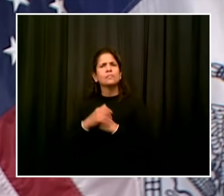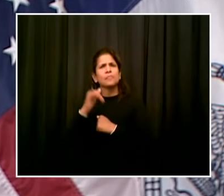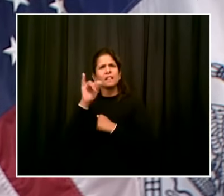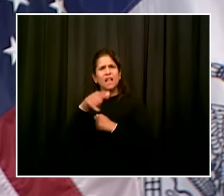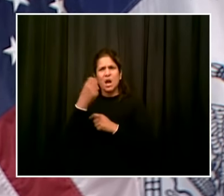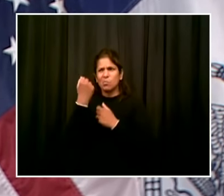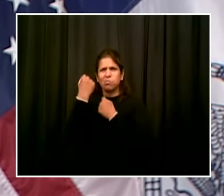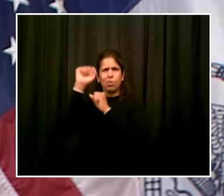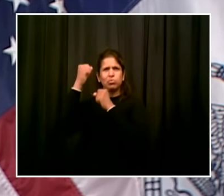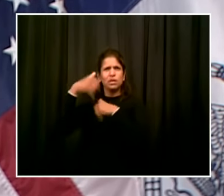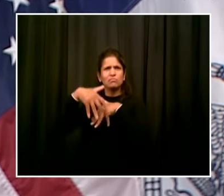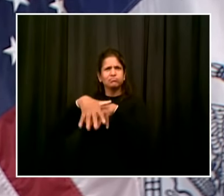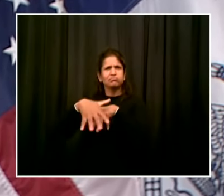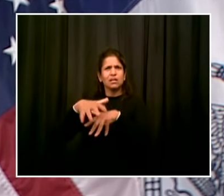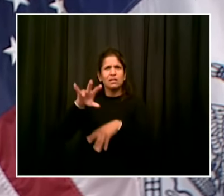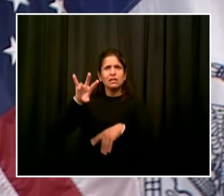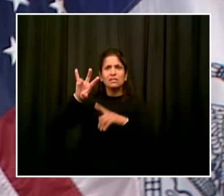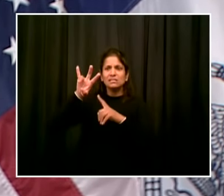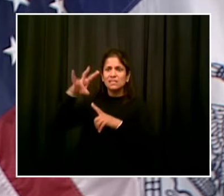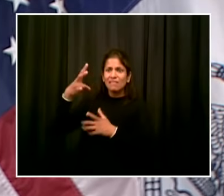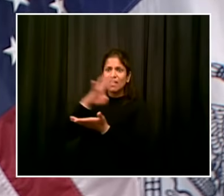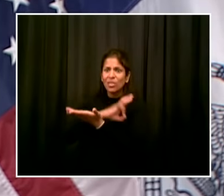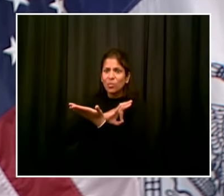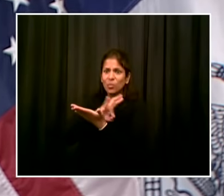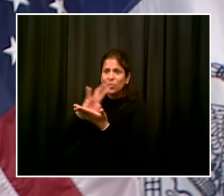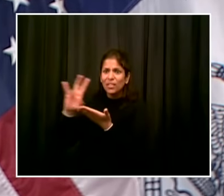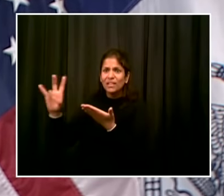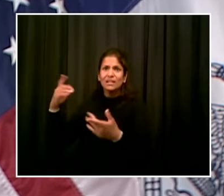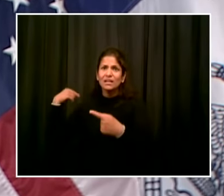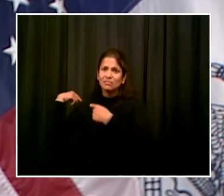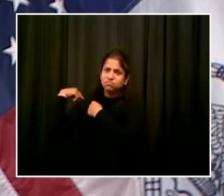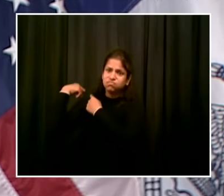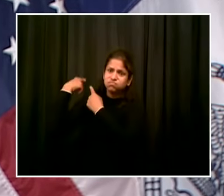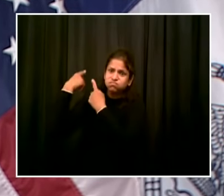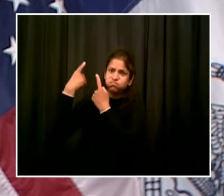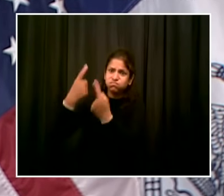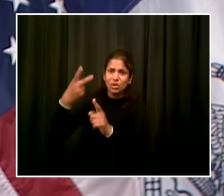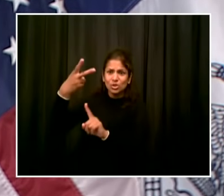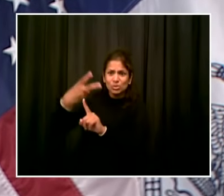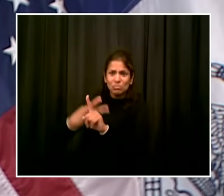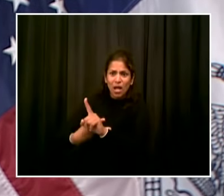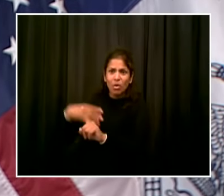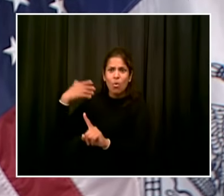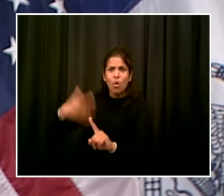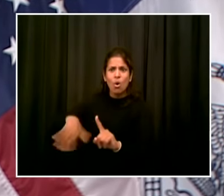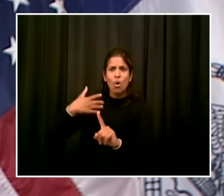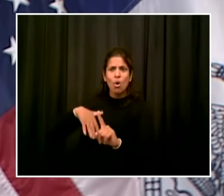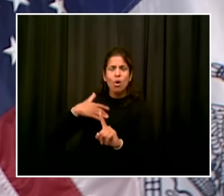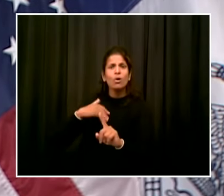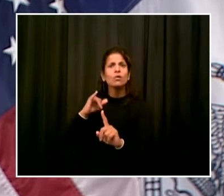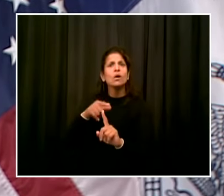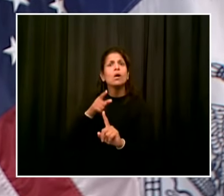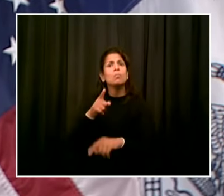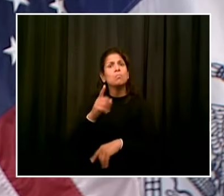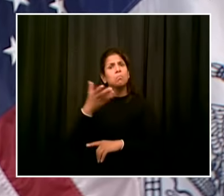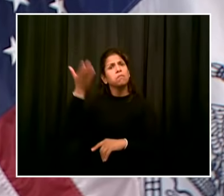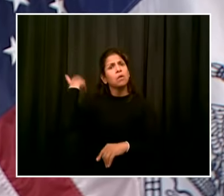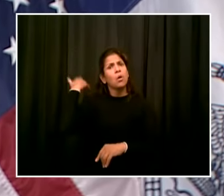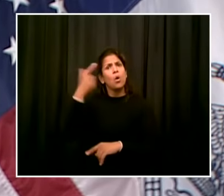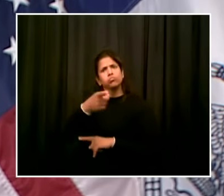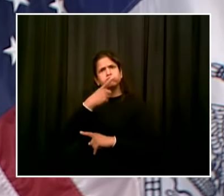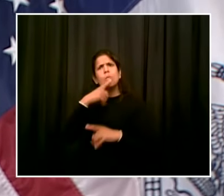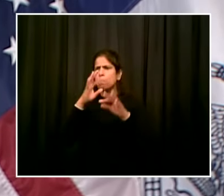total import that, the protests have to be allowed to continue. But it's not really a mass movement. It's like a few people